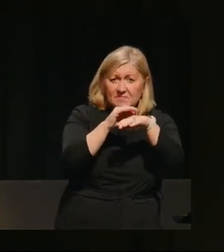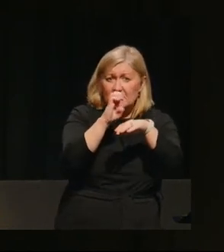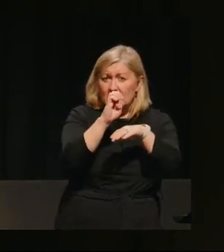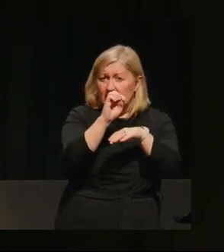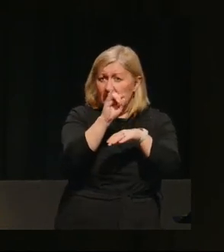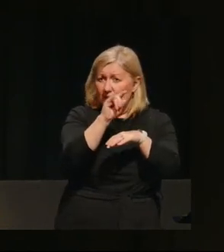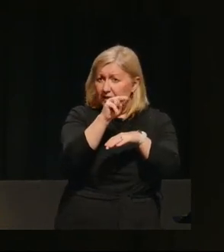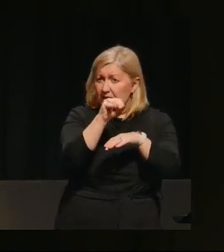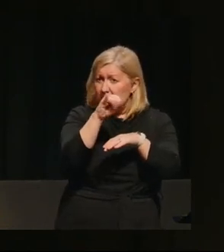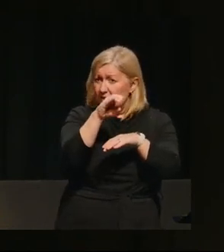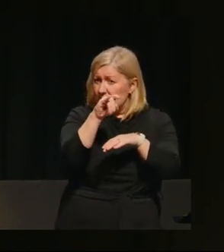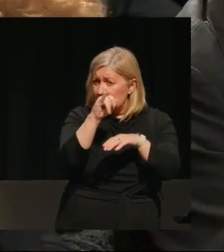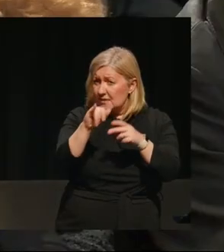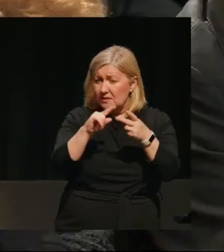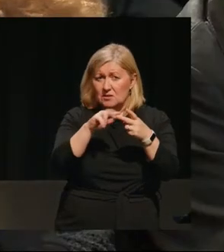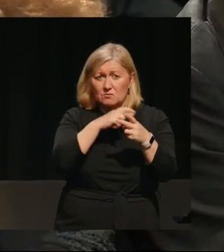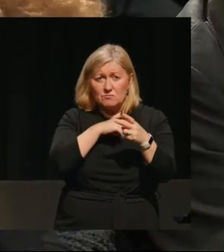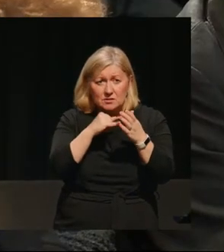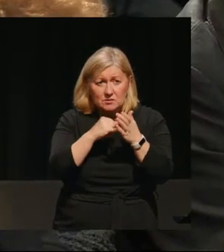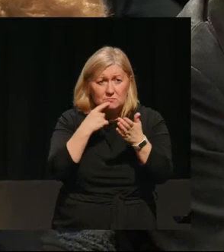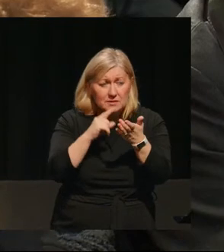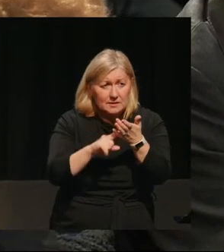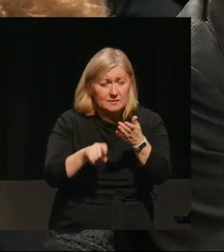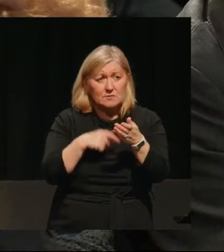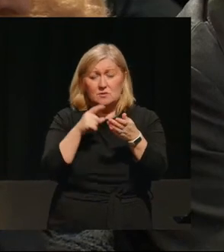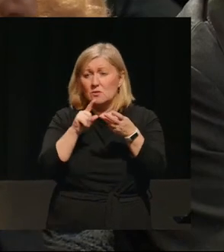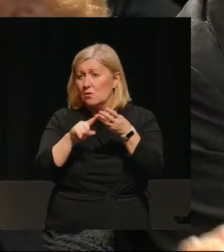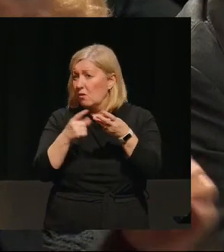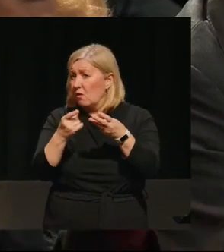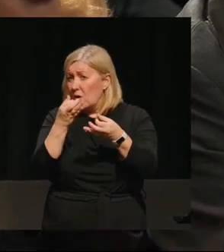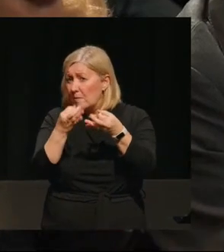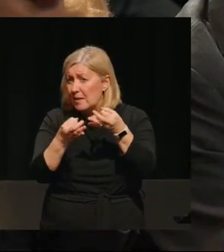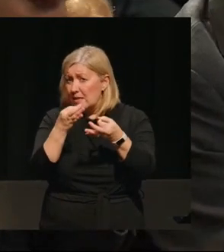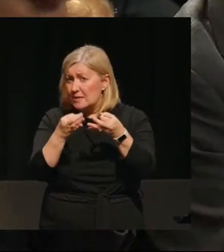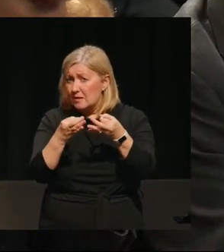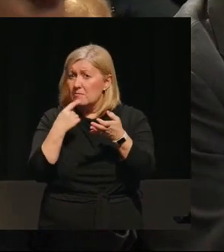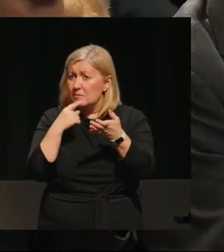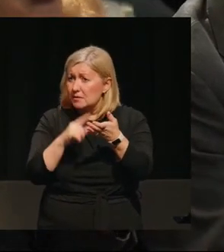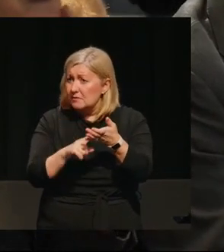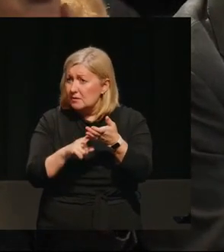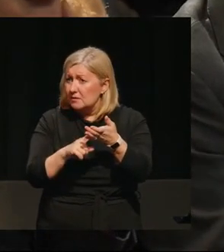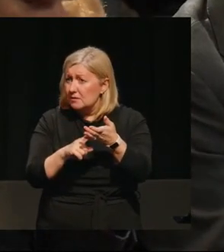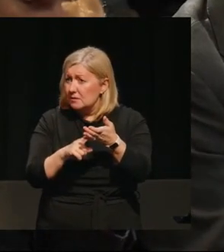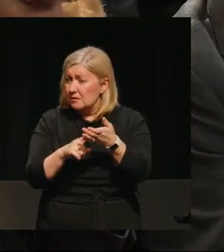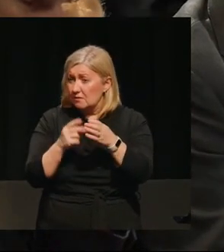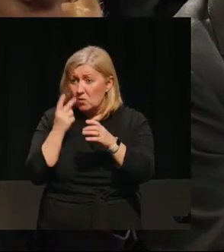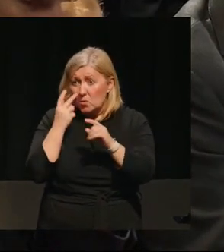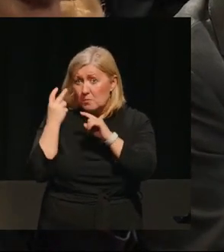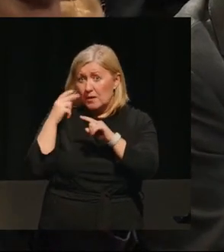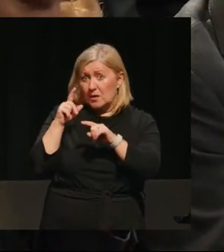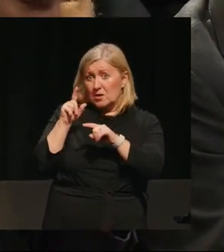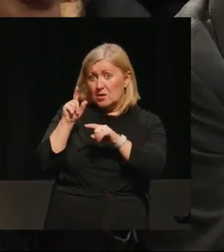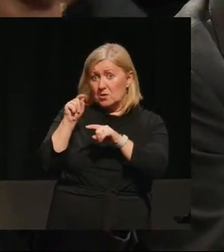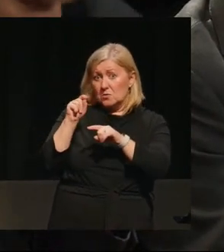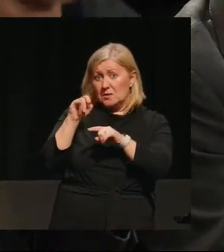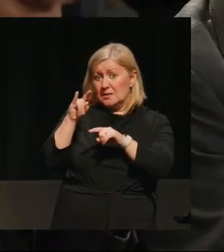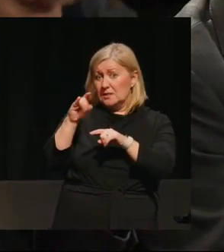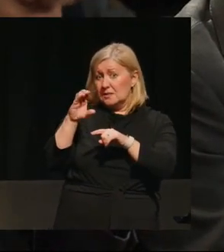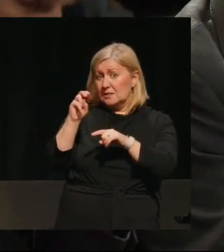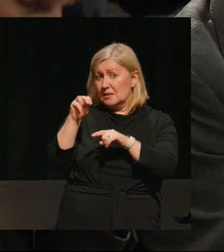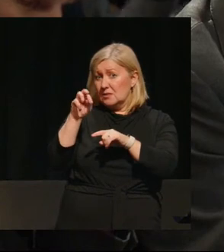political affiliations. In the 20th century, some of the genocides that took place were in